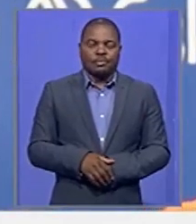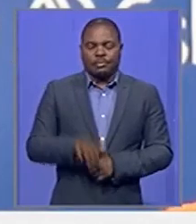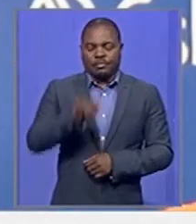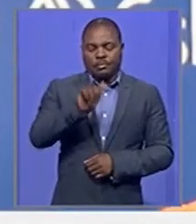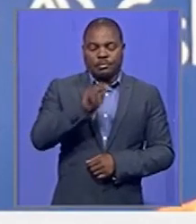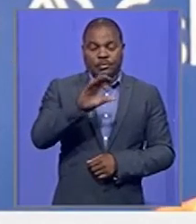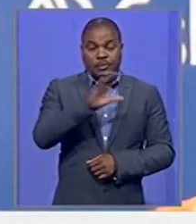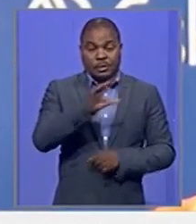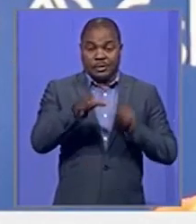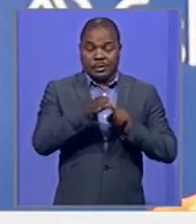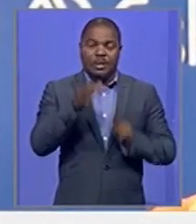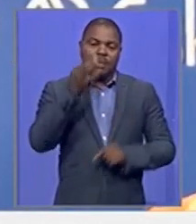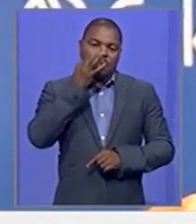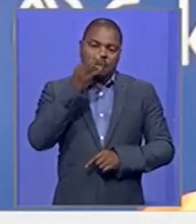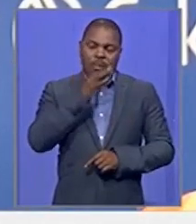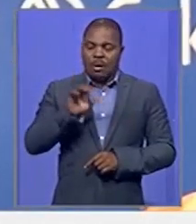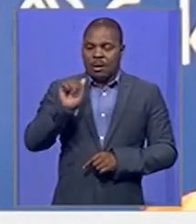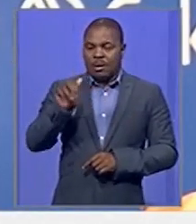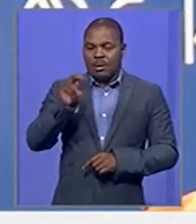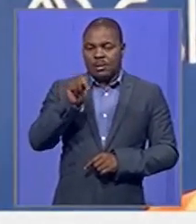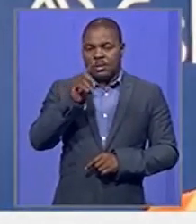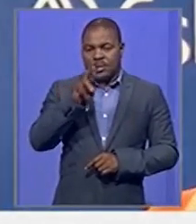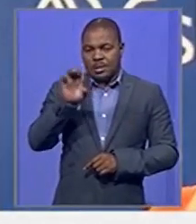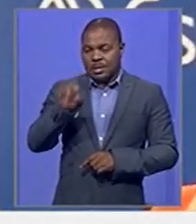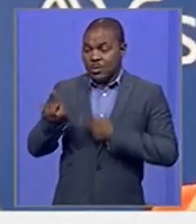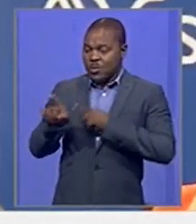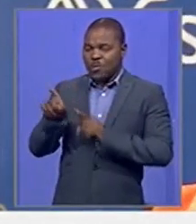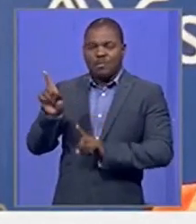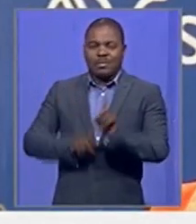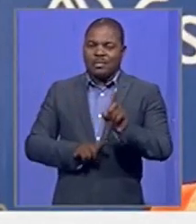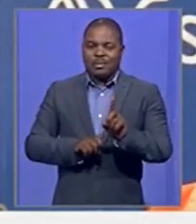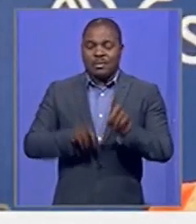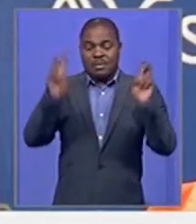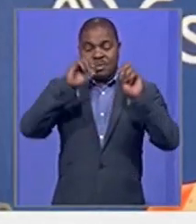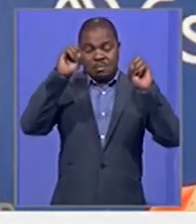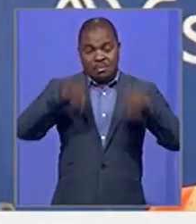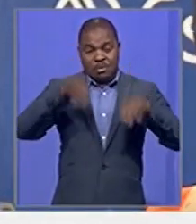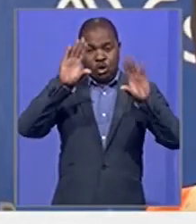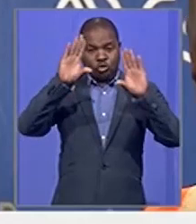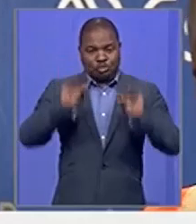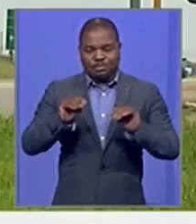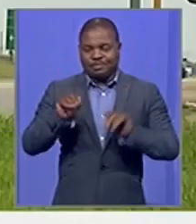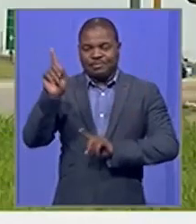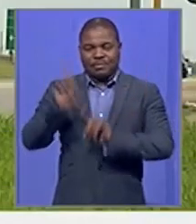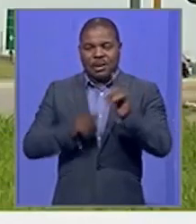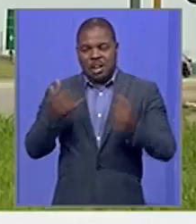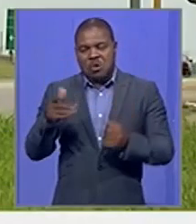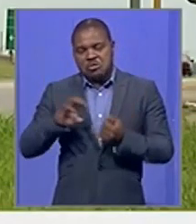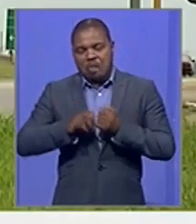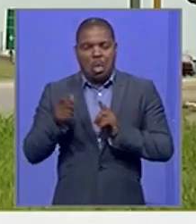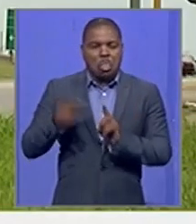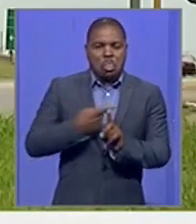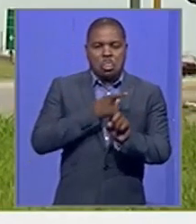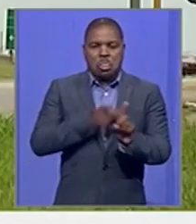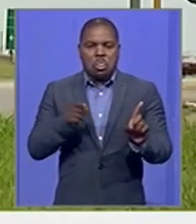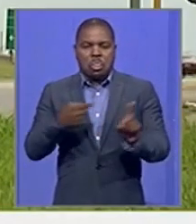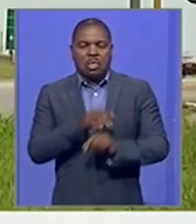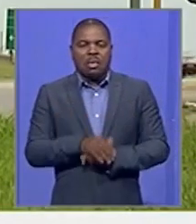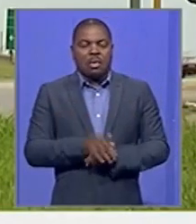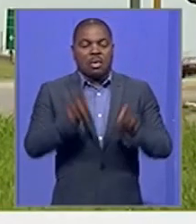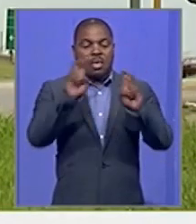ANC ya re Andre De Ruyter o reteletswe ke go fedisa kgaogo ya motlakase jaanong o dira maipato. Eskom e ntse